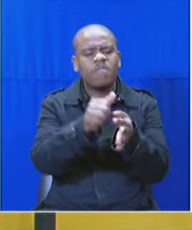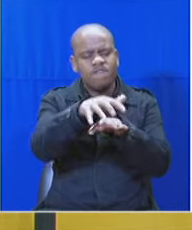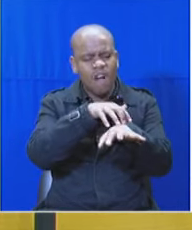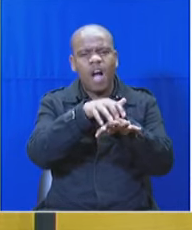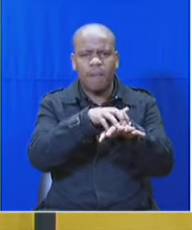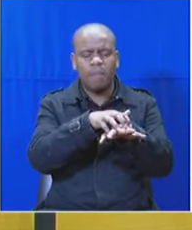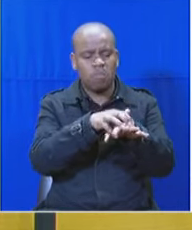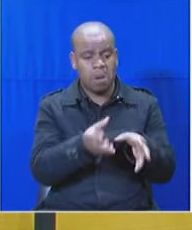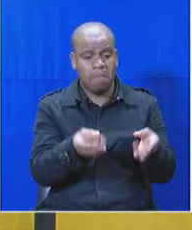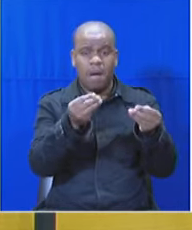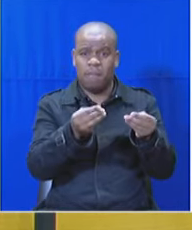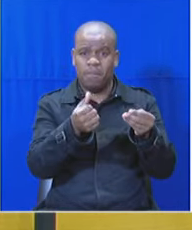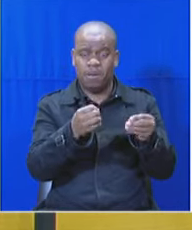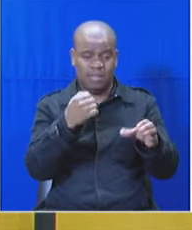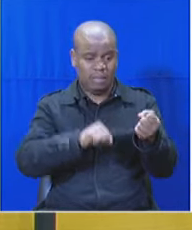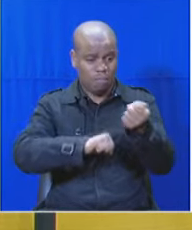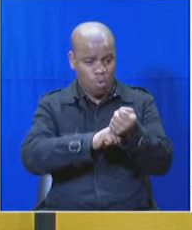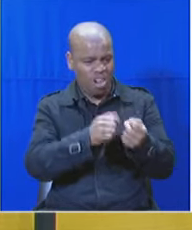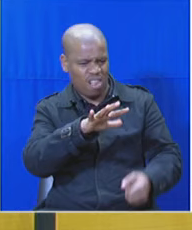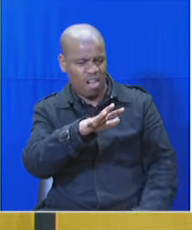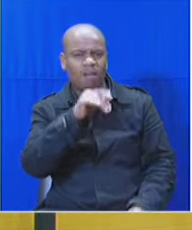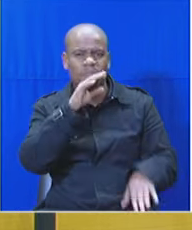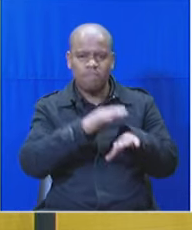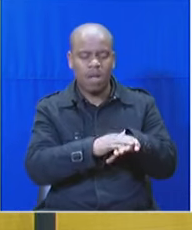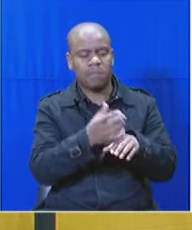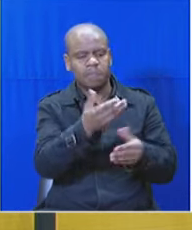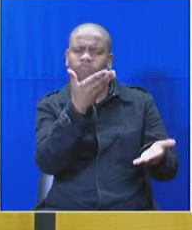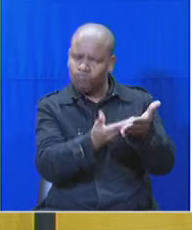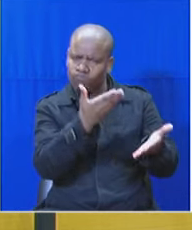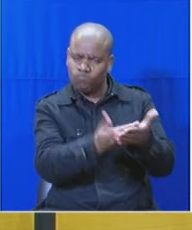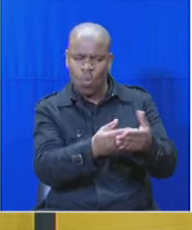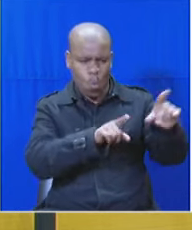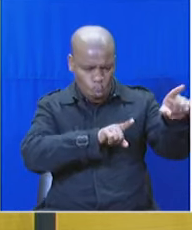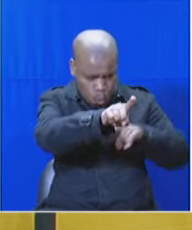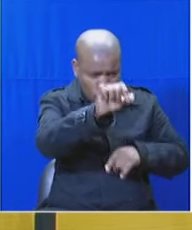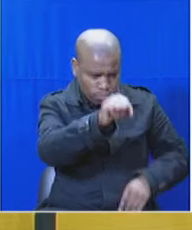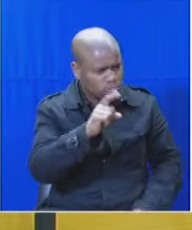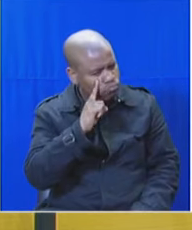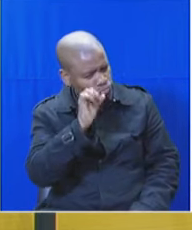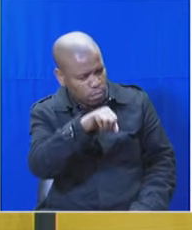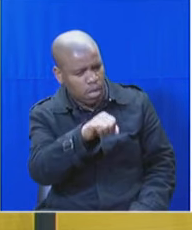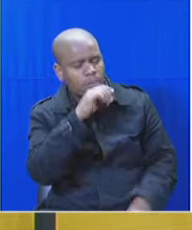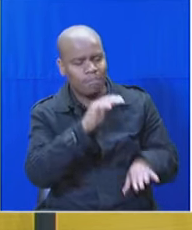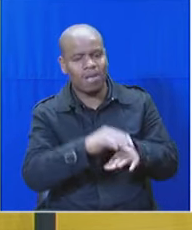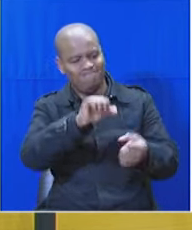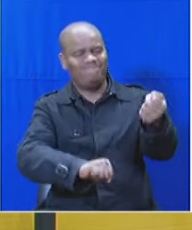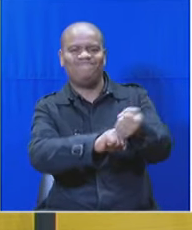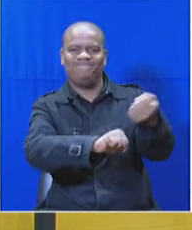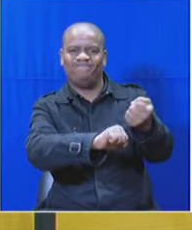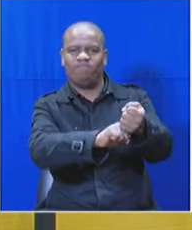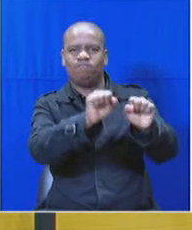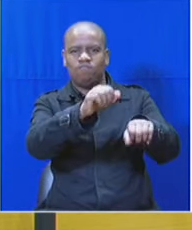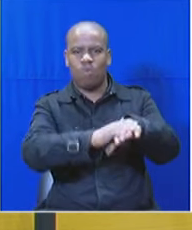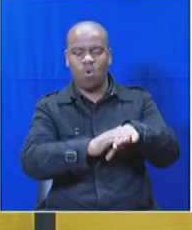have received insufficient support but have the potential to become successful. These farms were supposed to